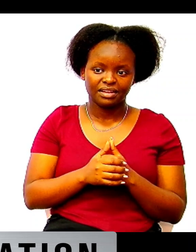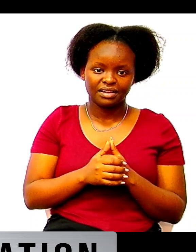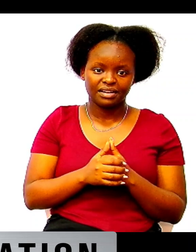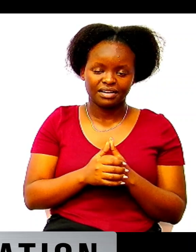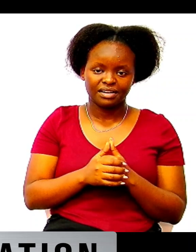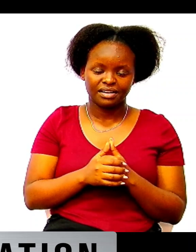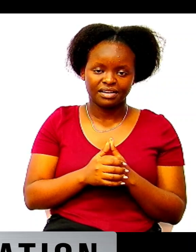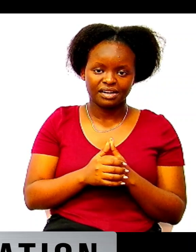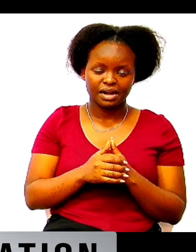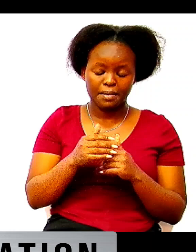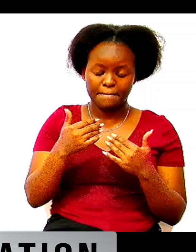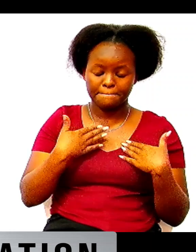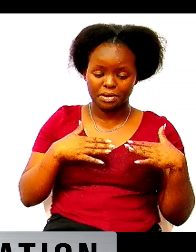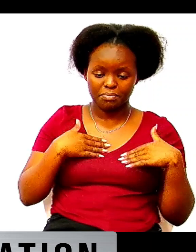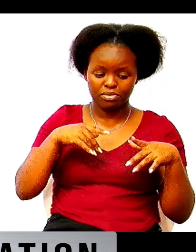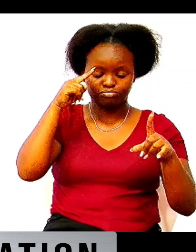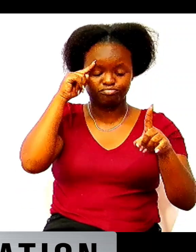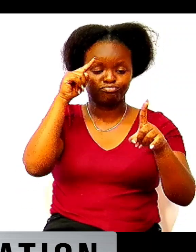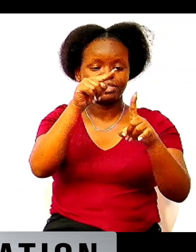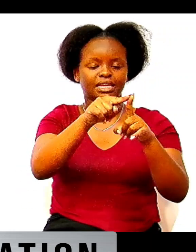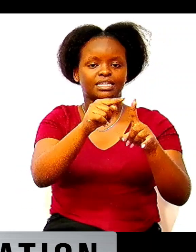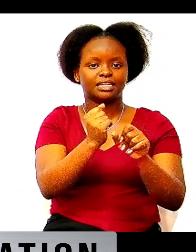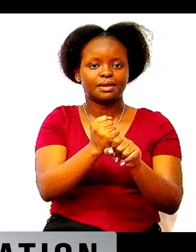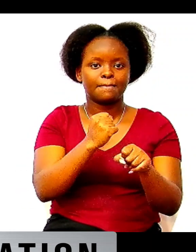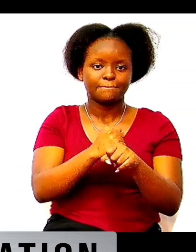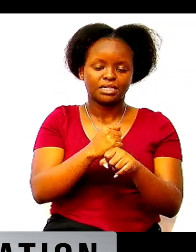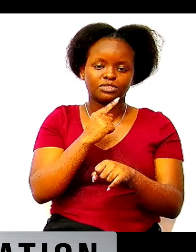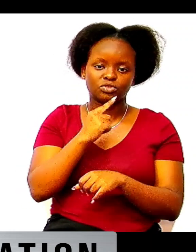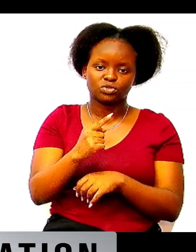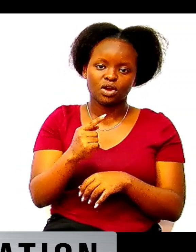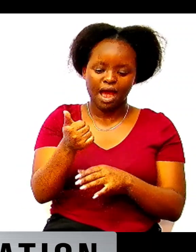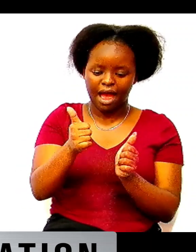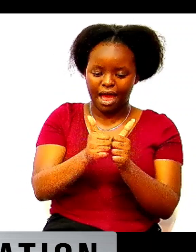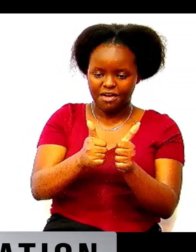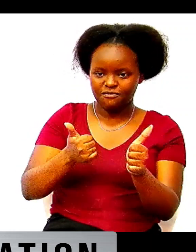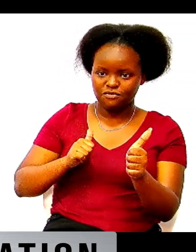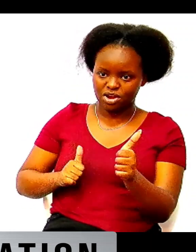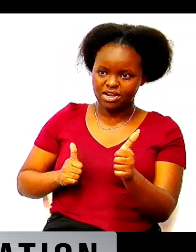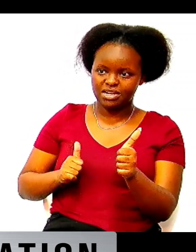been targeted, and it made sense that they avoid people being